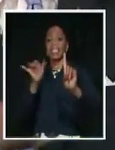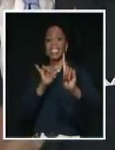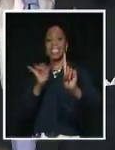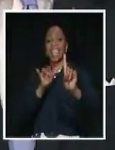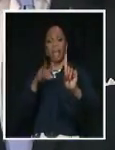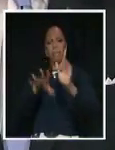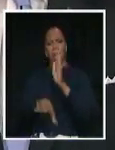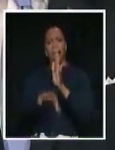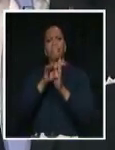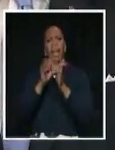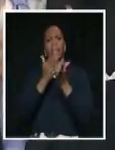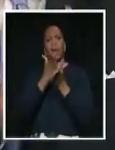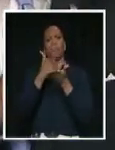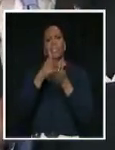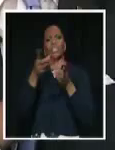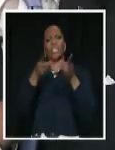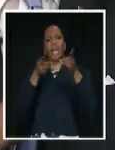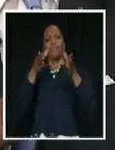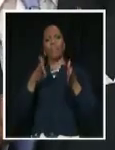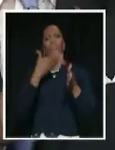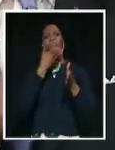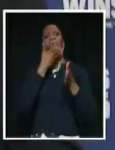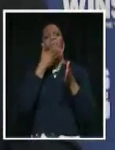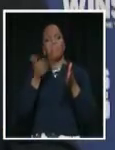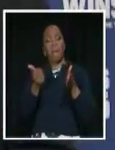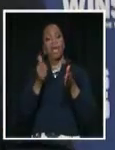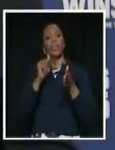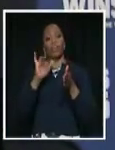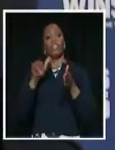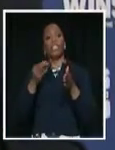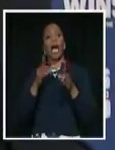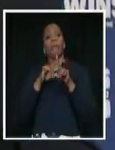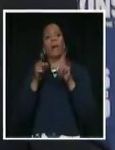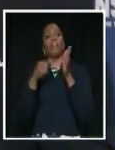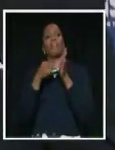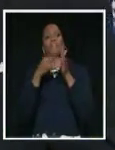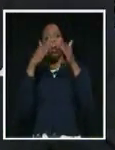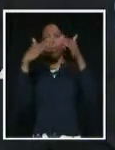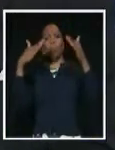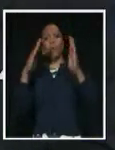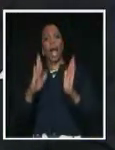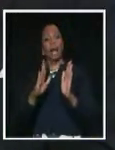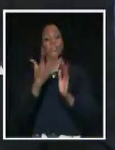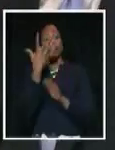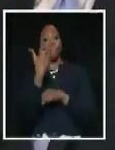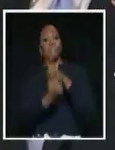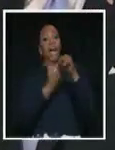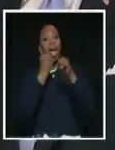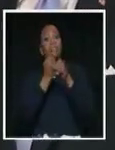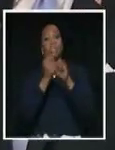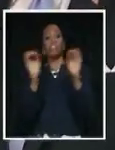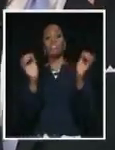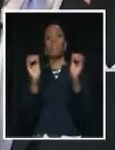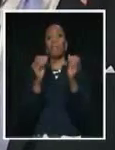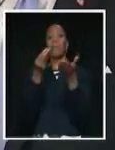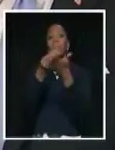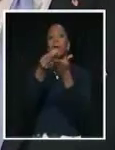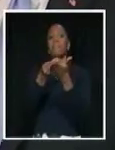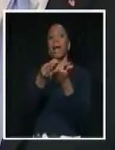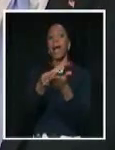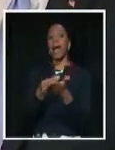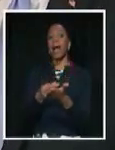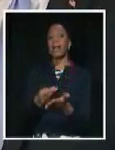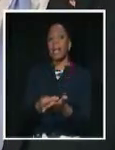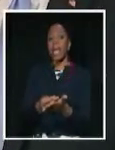even better job than I did. Thank you, sir. But coming to affordable housing, let me tell you something. We'll get to that. For 5 years, I did nothing but finance low and moderate